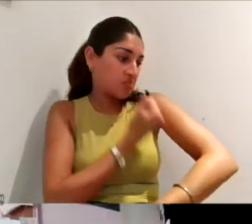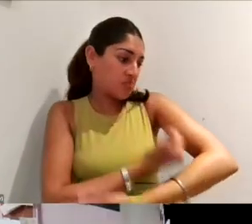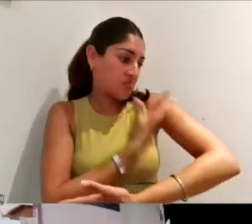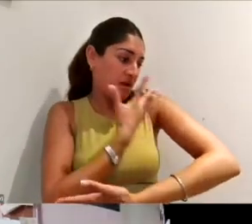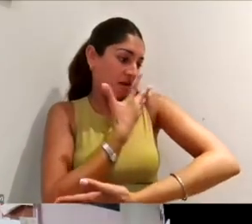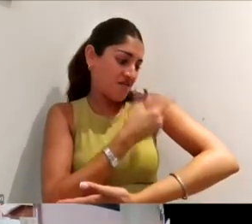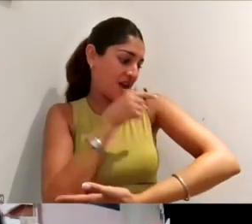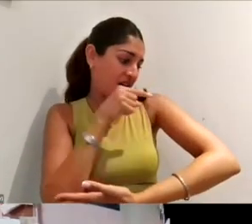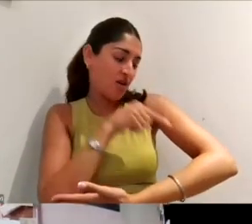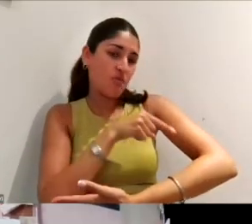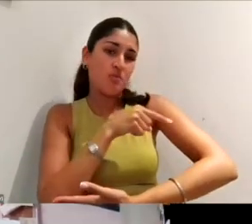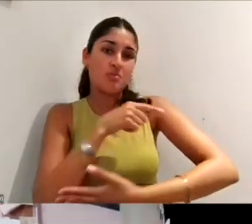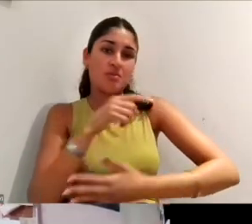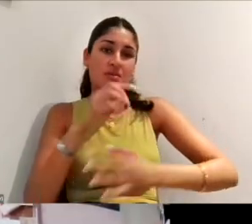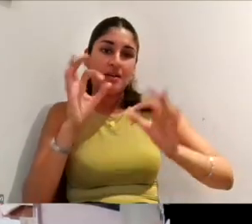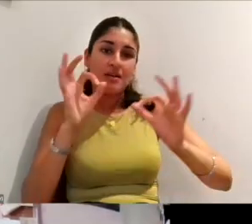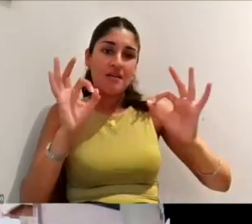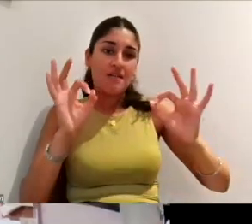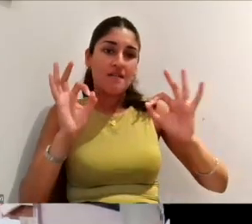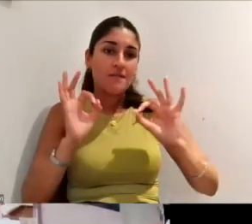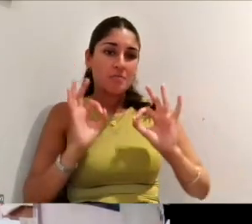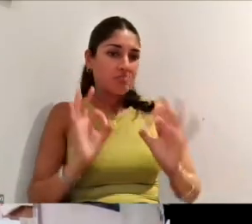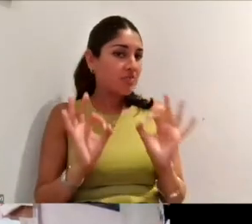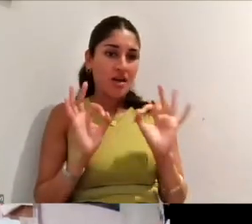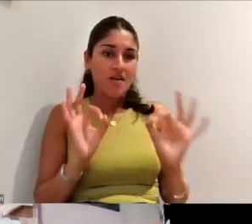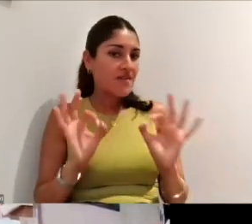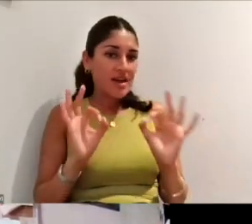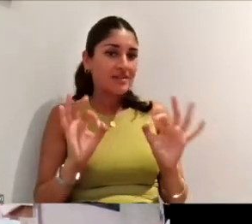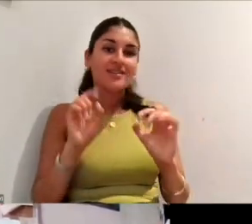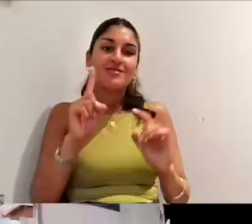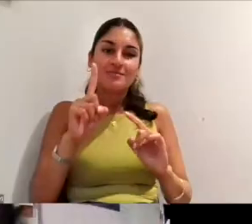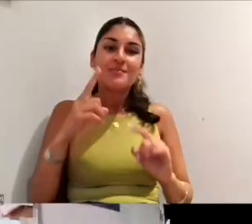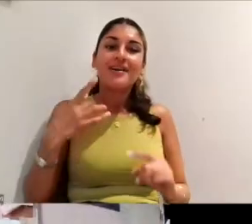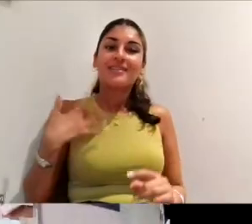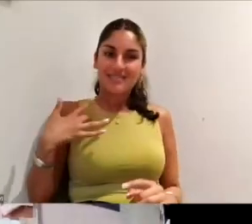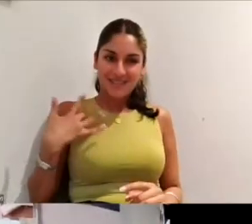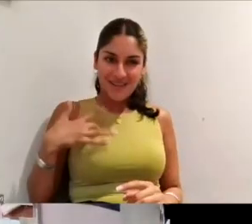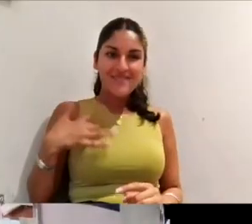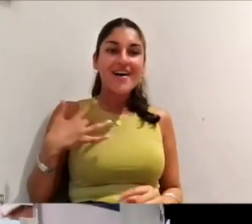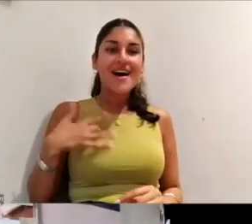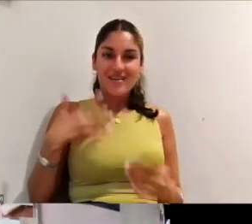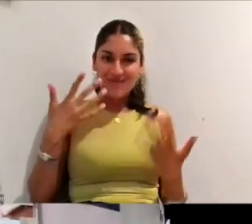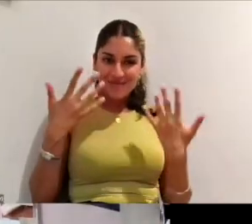Flawed, I survived the sentence, a tough test.